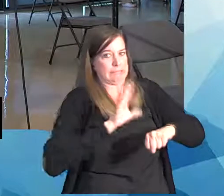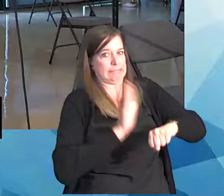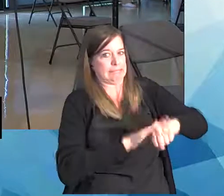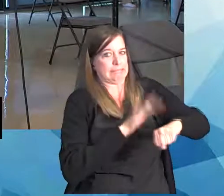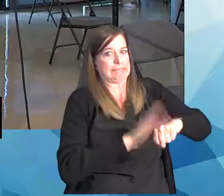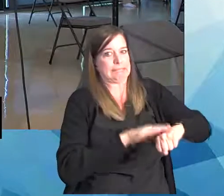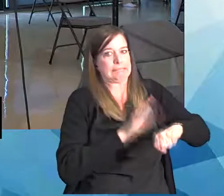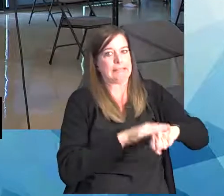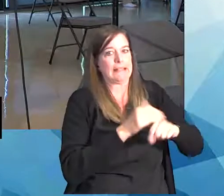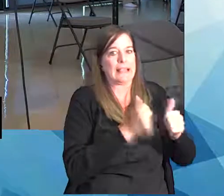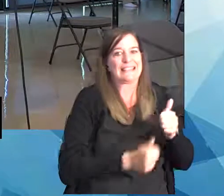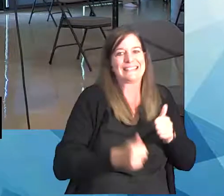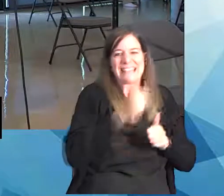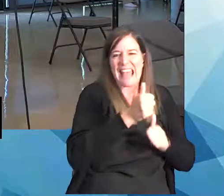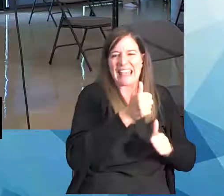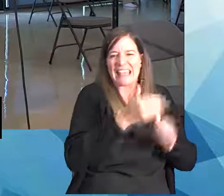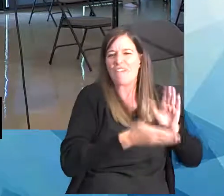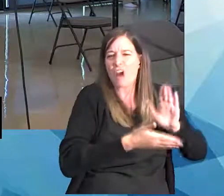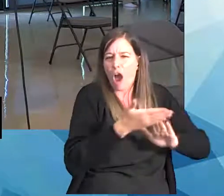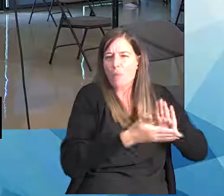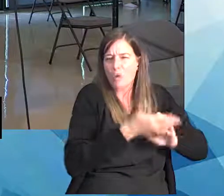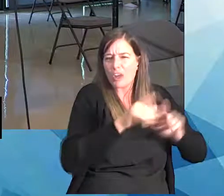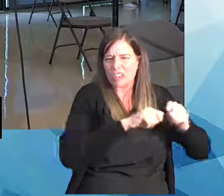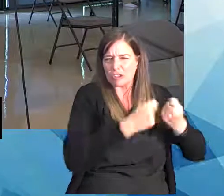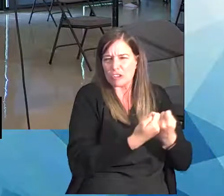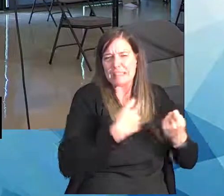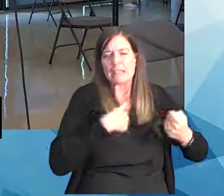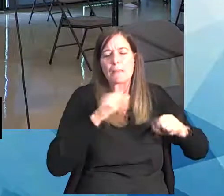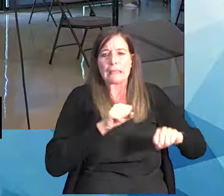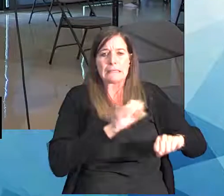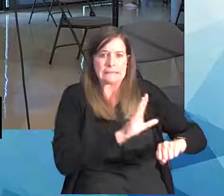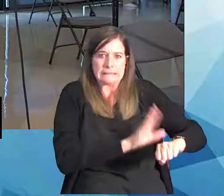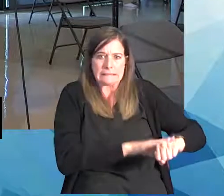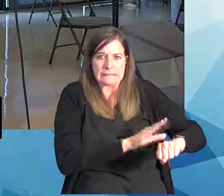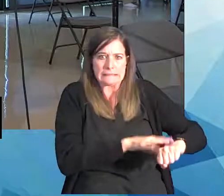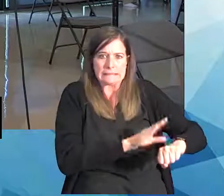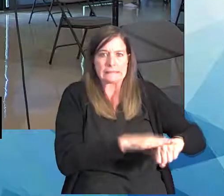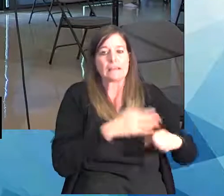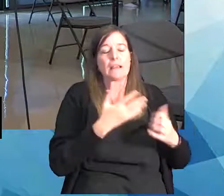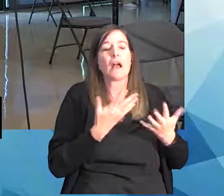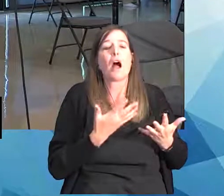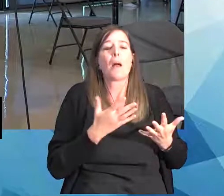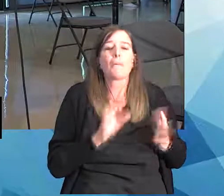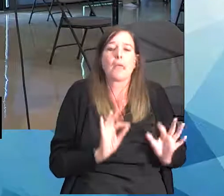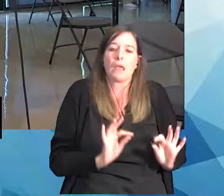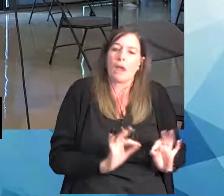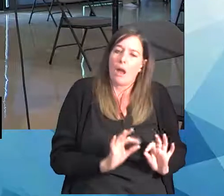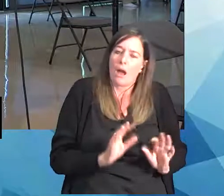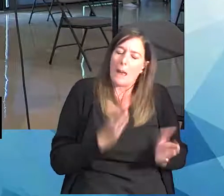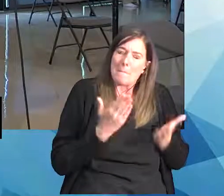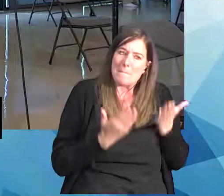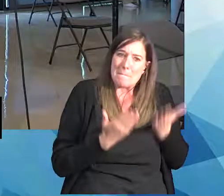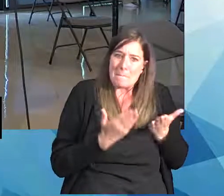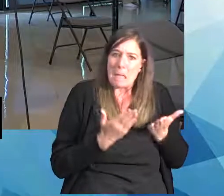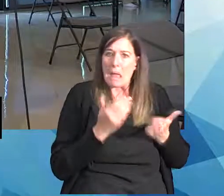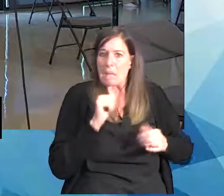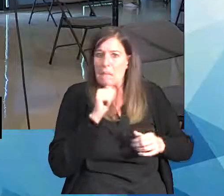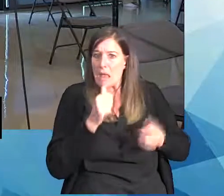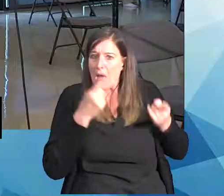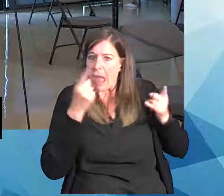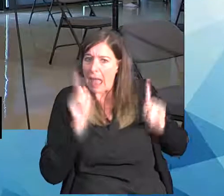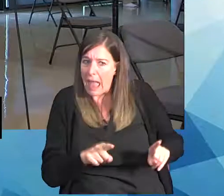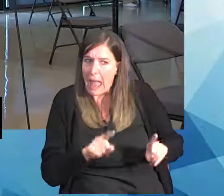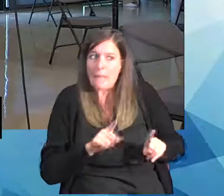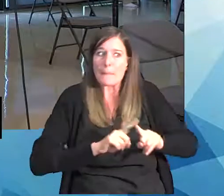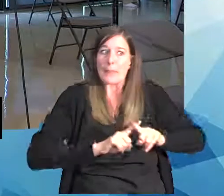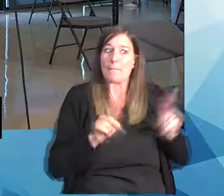executive/operations team about the possibility, however remote, that we could be potentially looking at a partial government shutdown